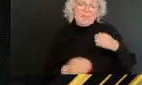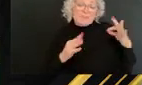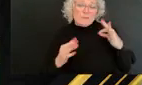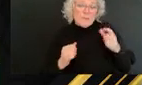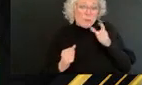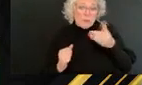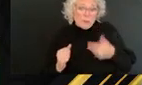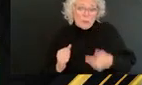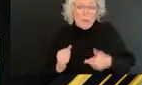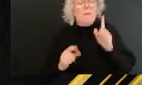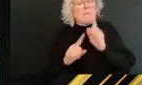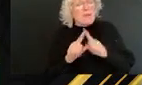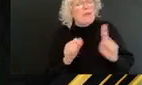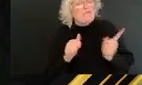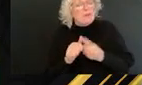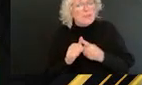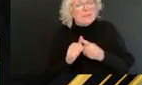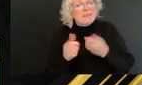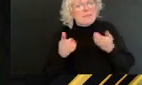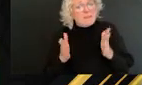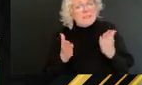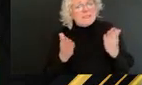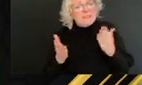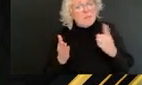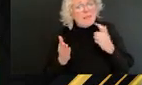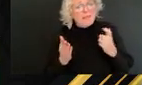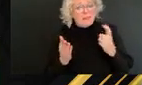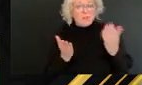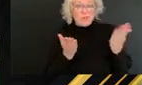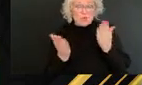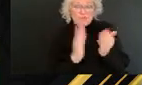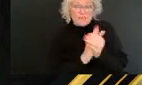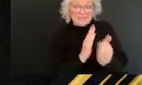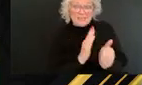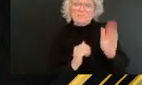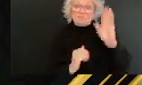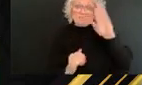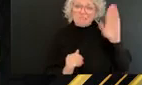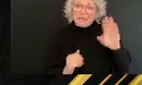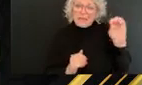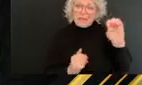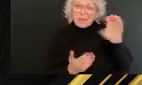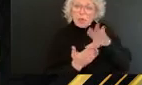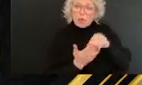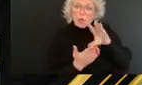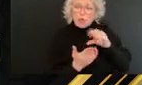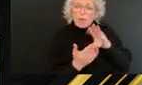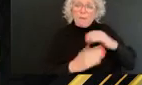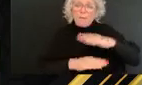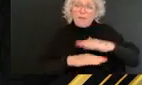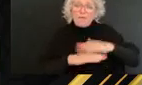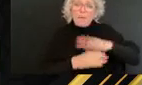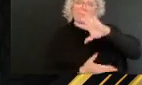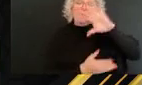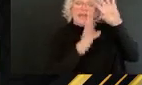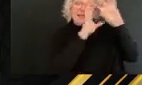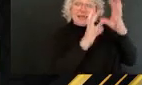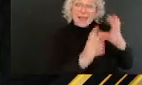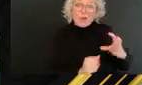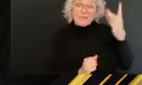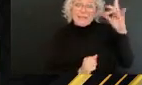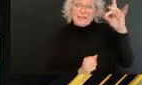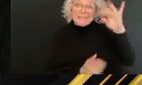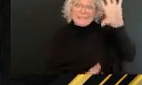say a little bit about me, but let me tell you about the Service Skills. Most of you know it is a e-learning platform. It has 18 series with